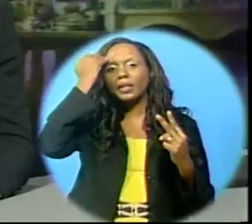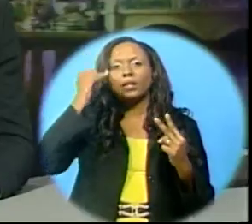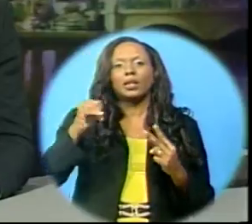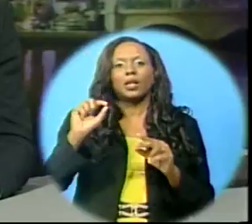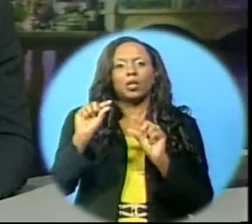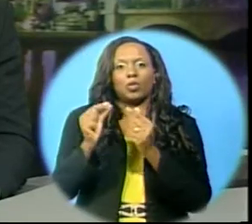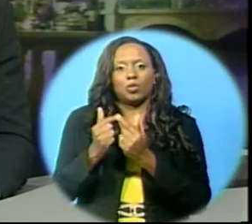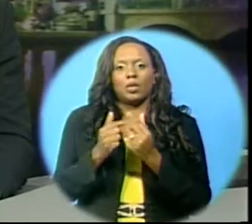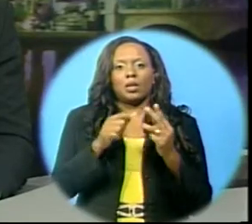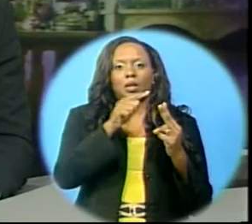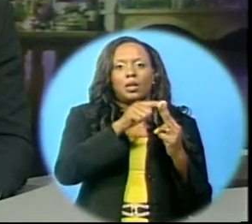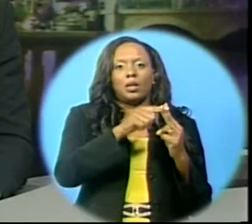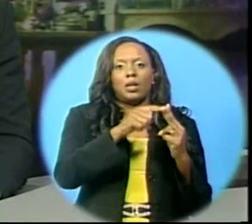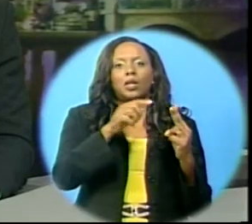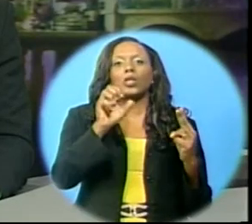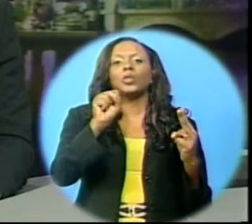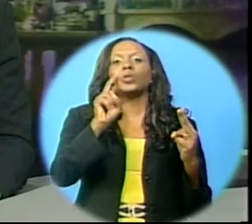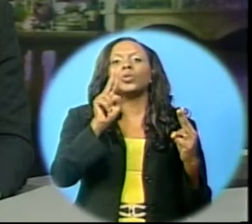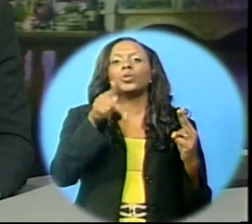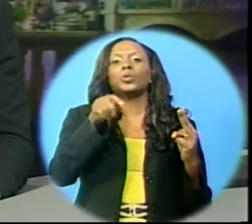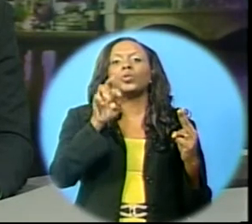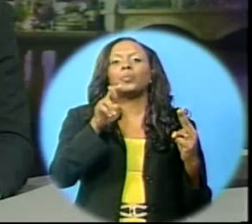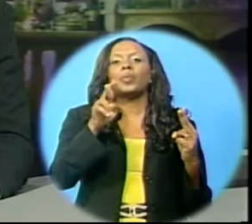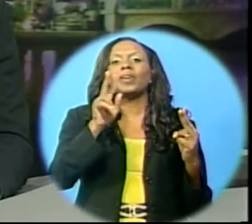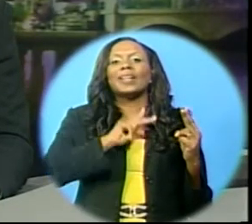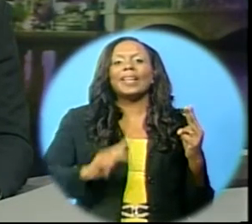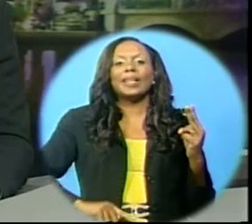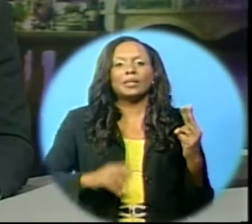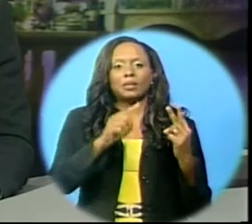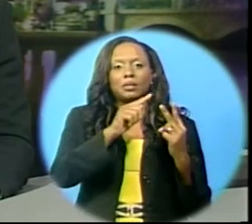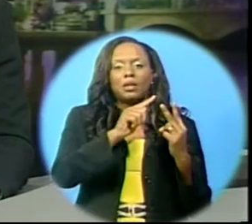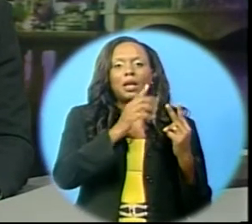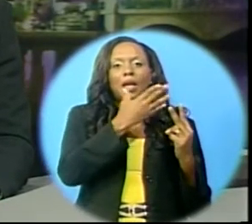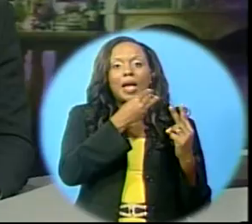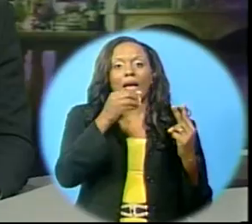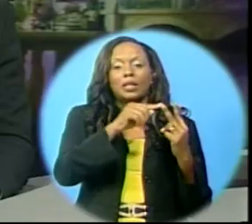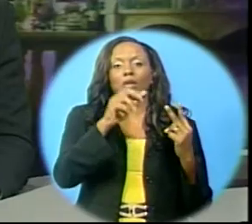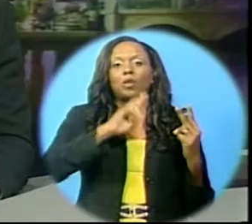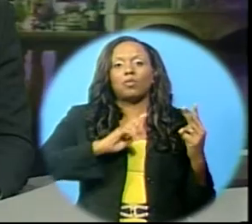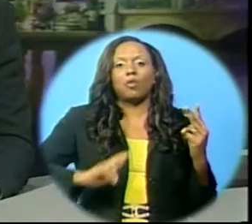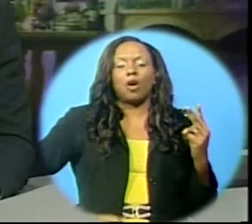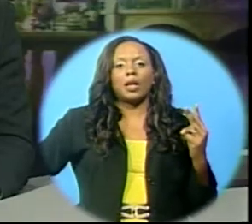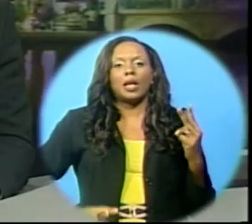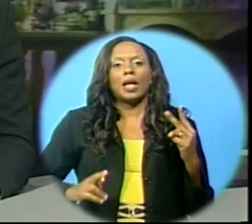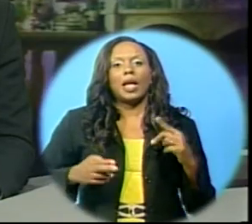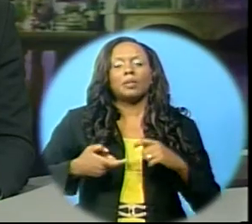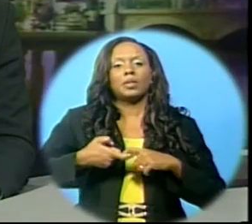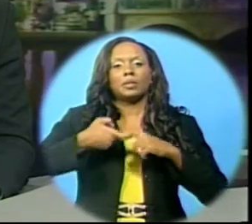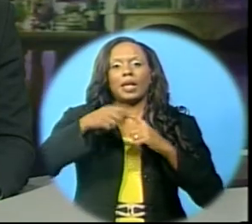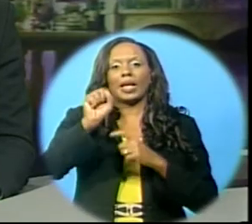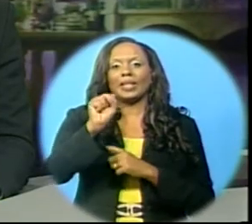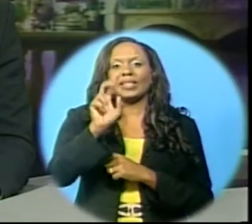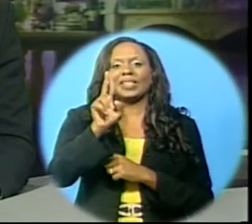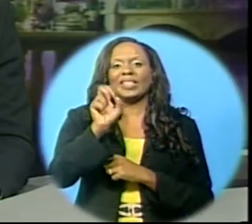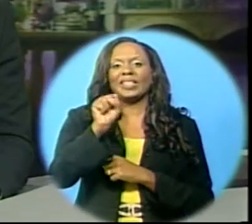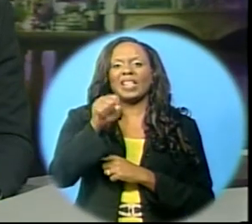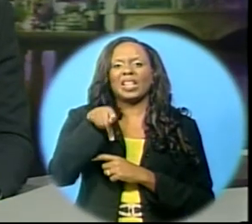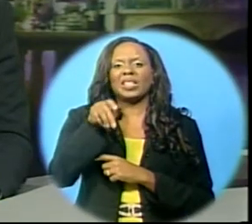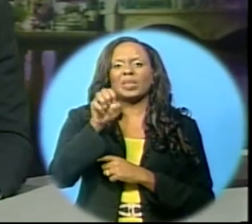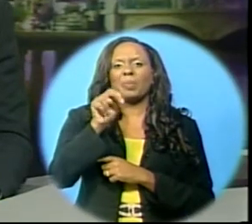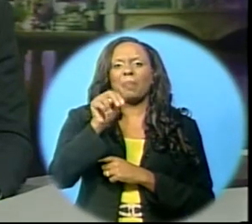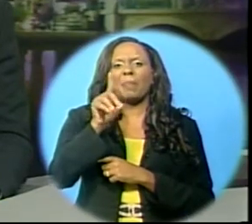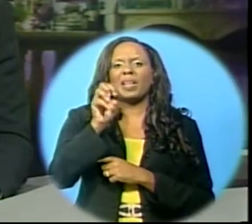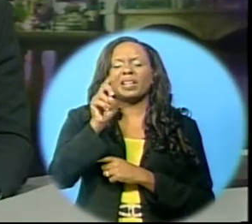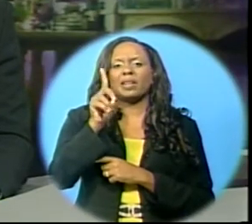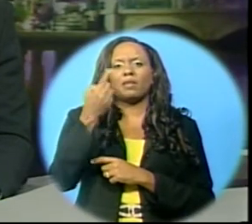Super Kings and the Rajasthan Royals have been suspended from the lucrative T20 tournament for 2 years. Officials of the two